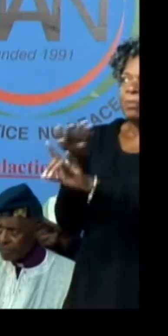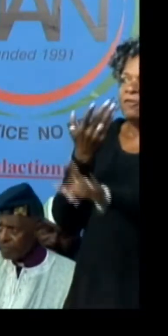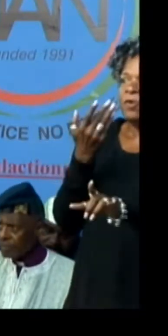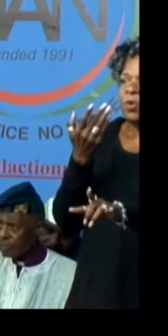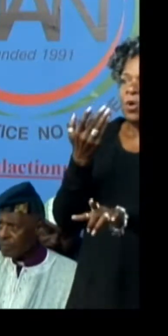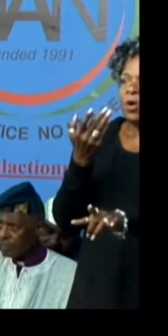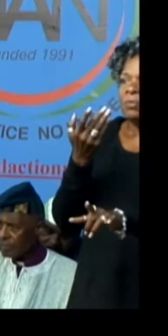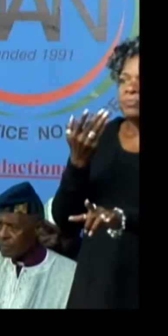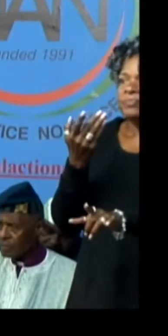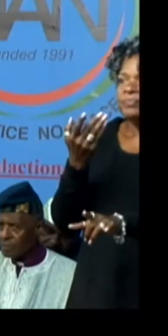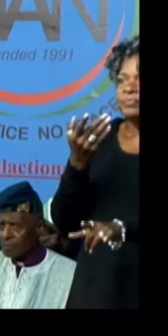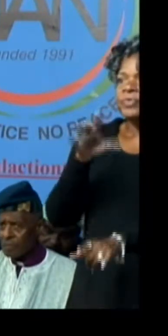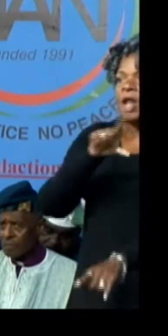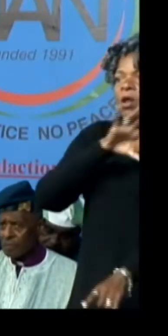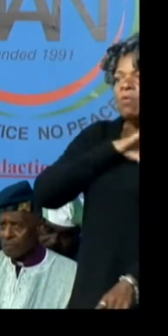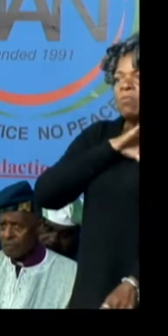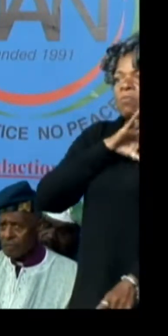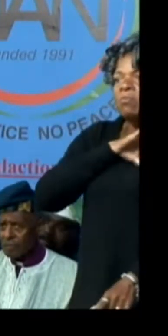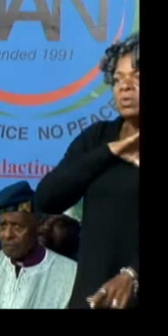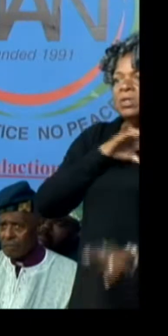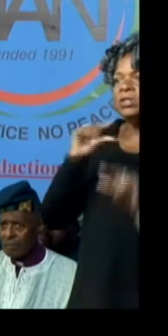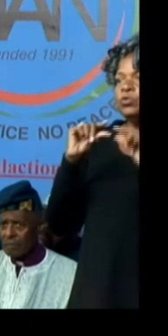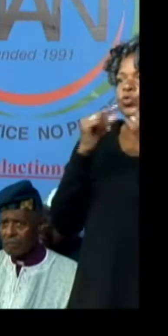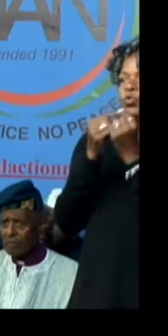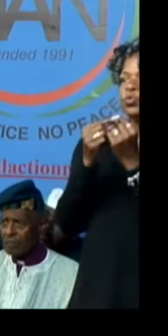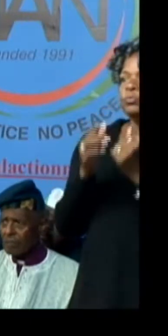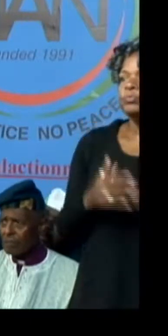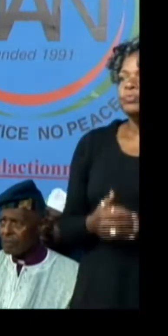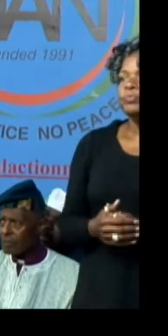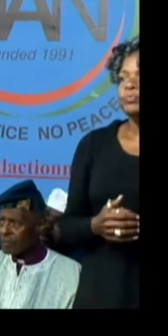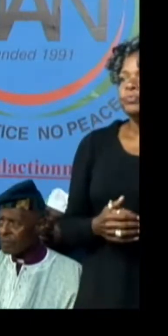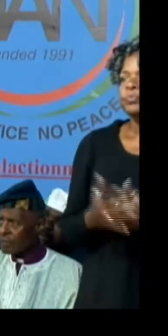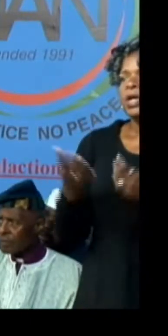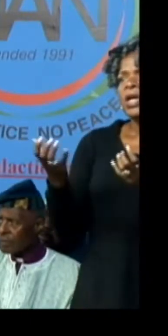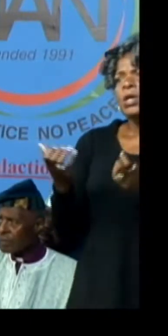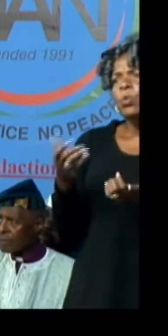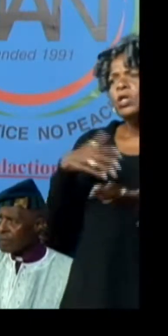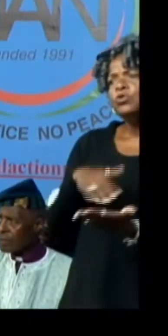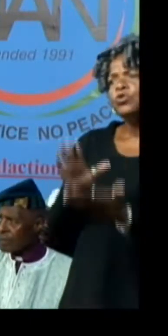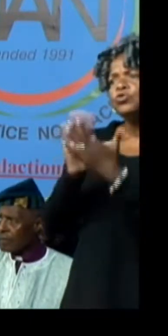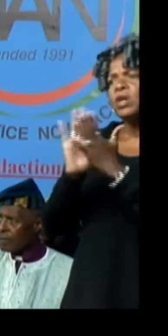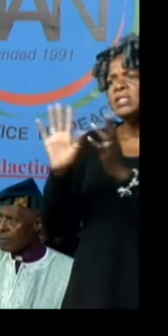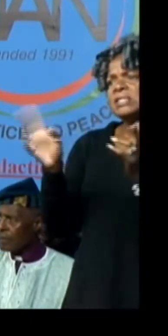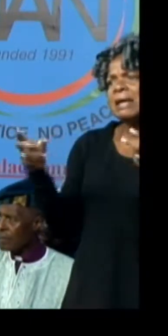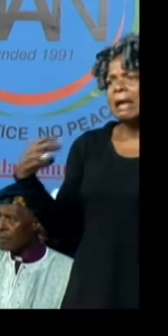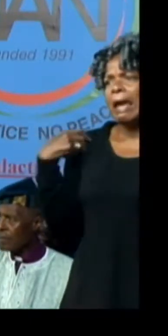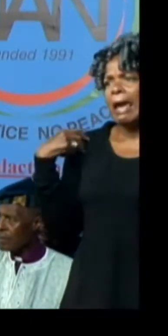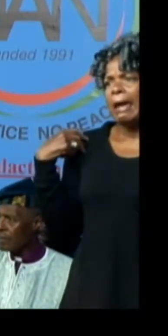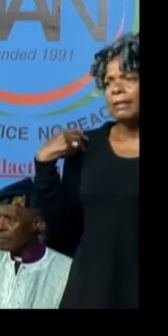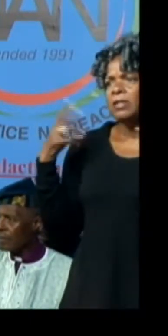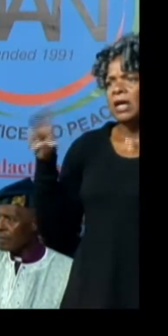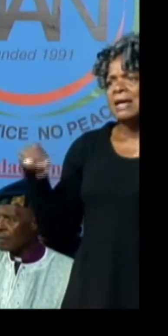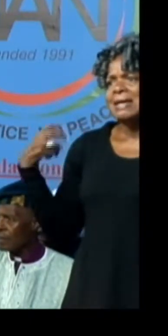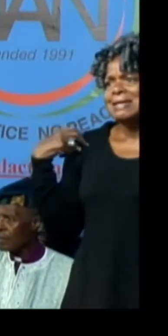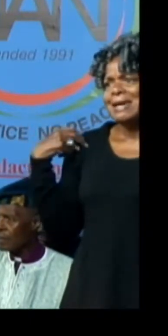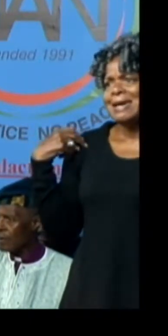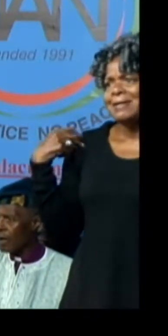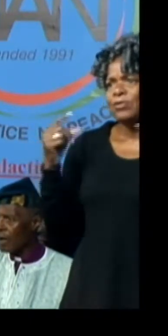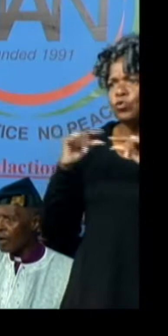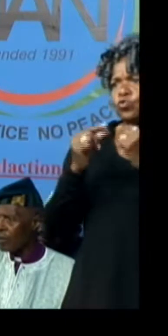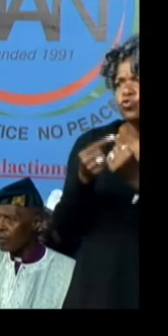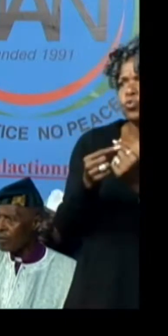And it was to address the problem of gangs and